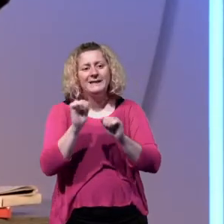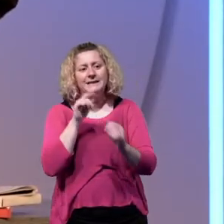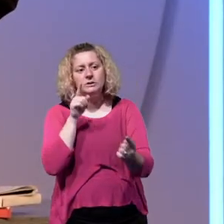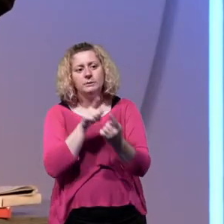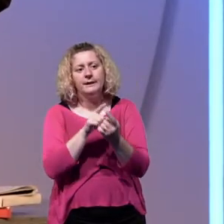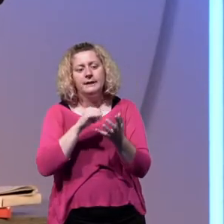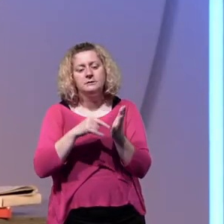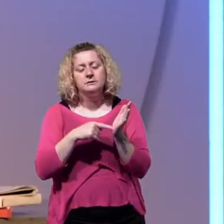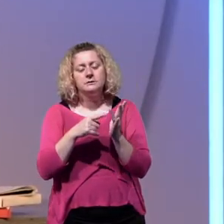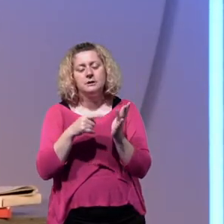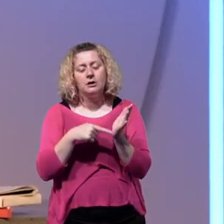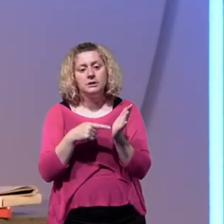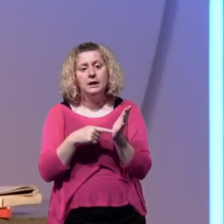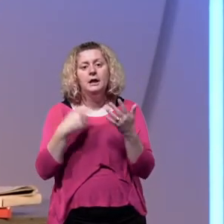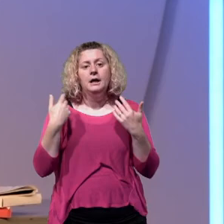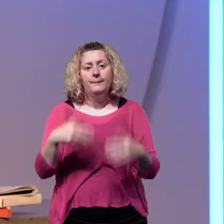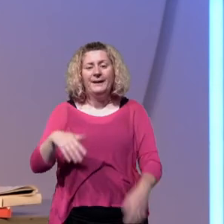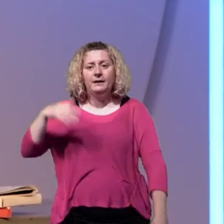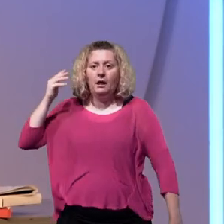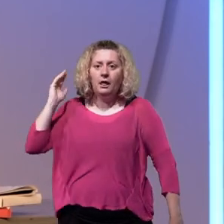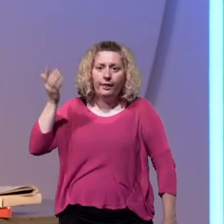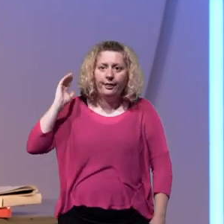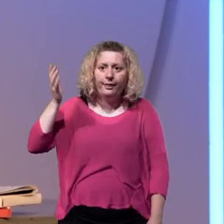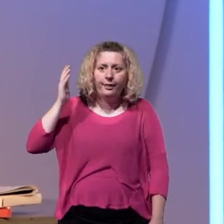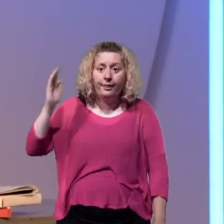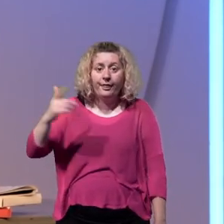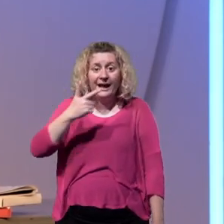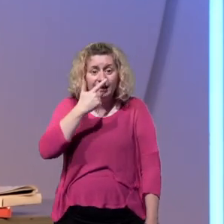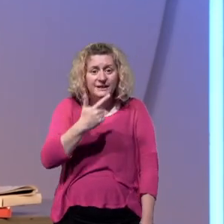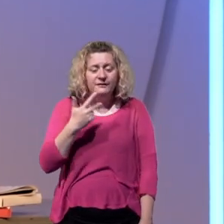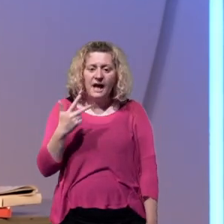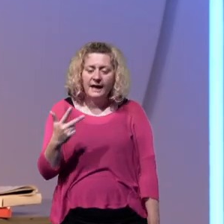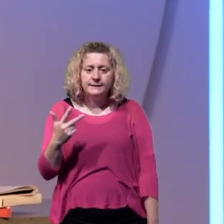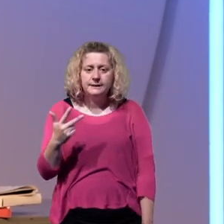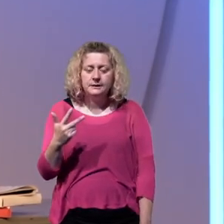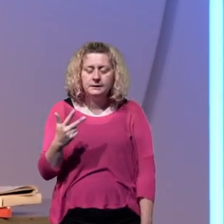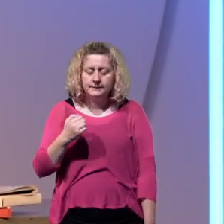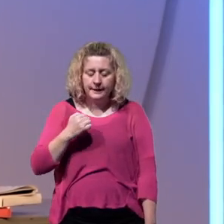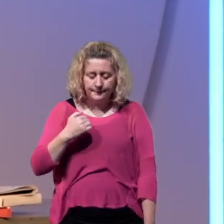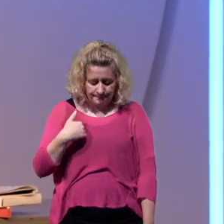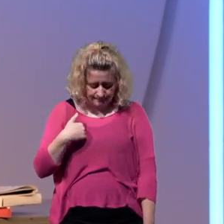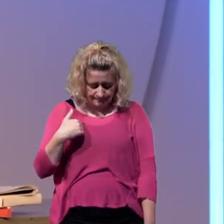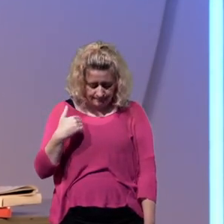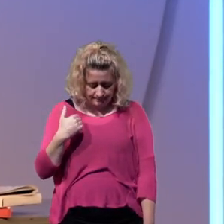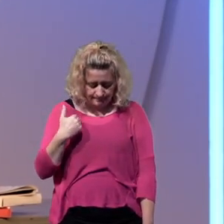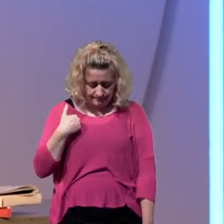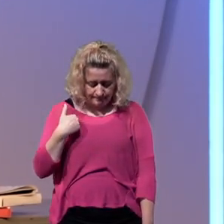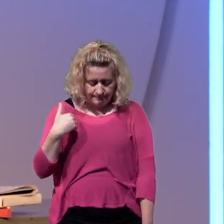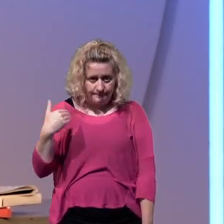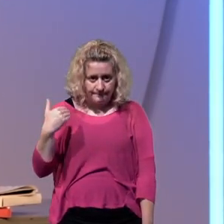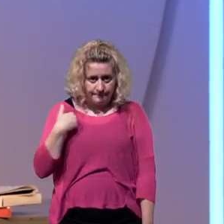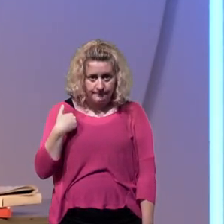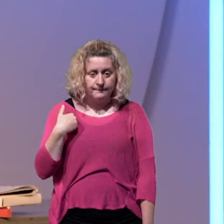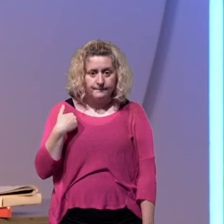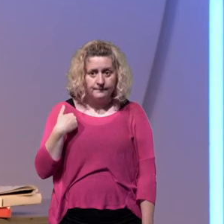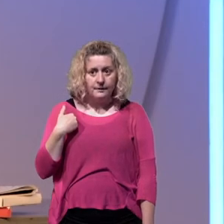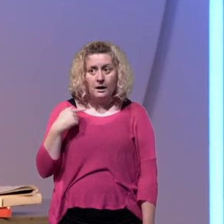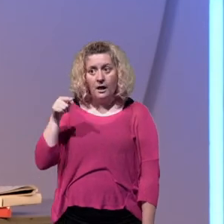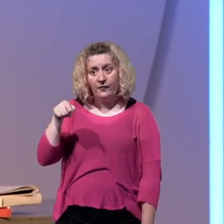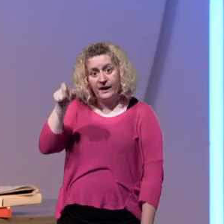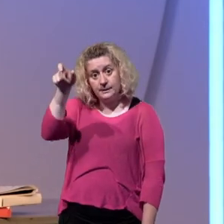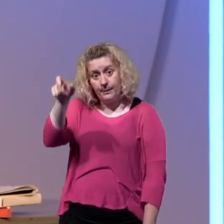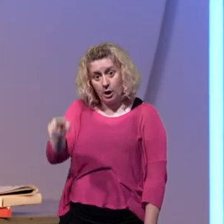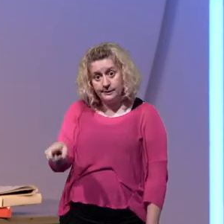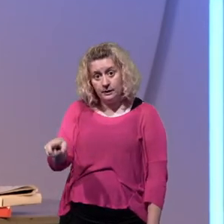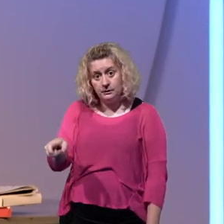himself, exhausted, having preached age 78, "John, this is someone for whom Christ has died. Now serve